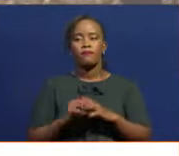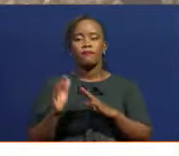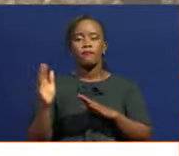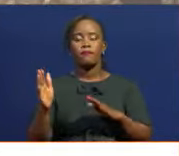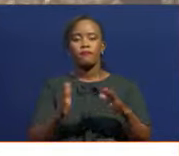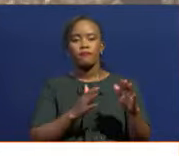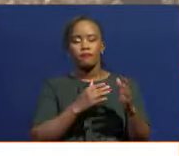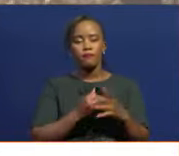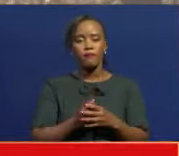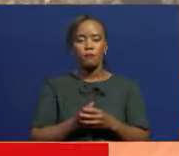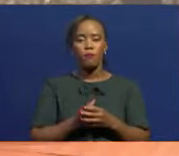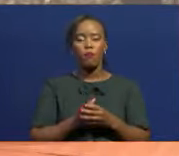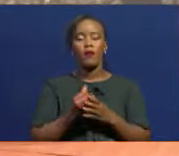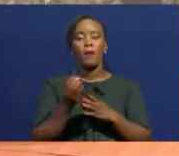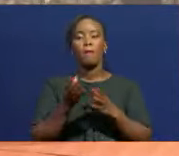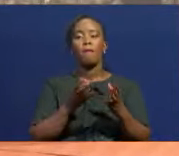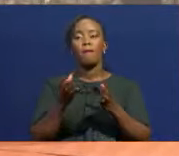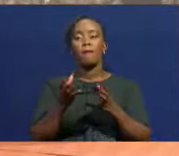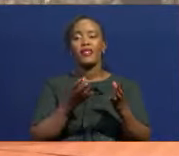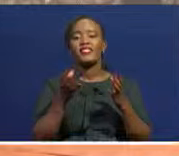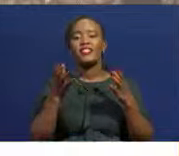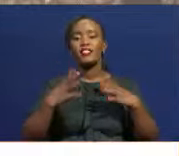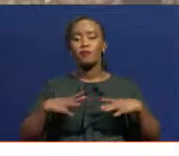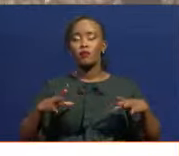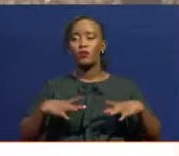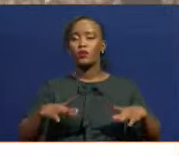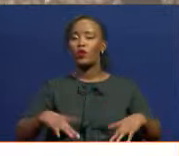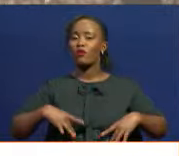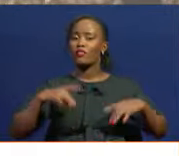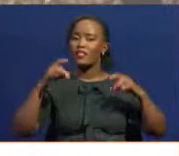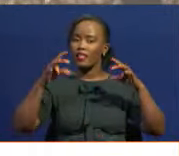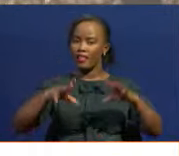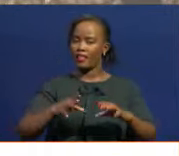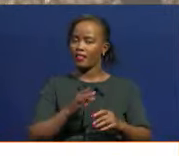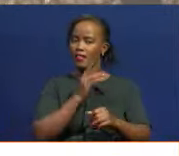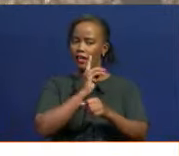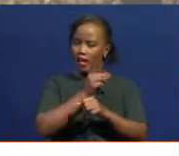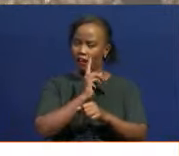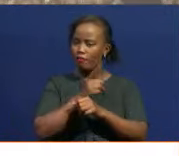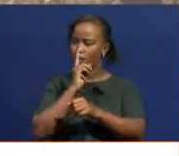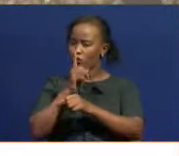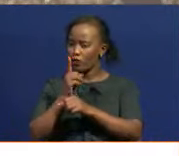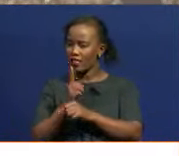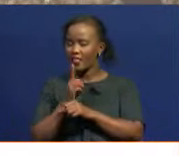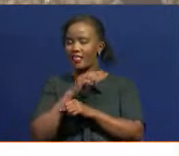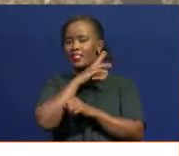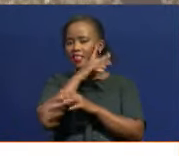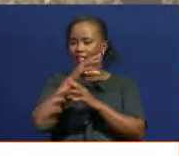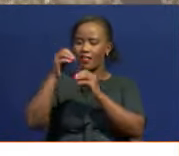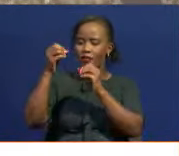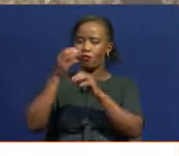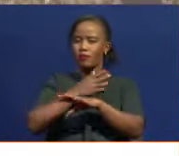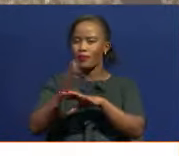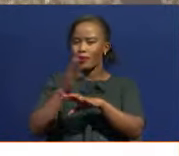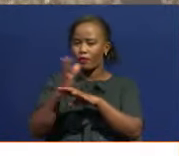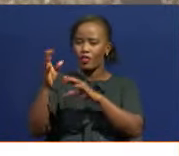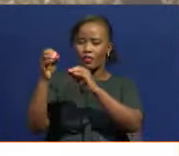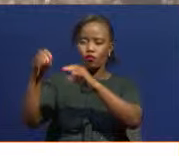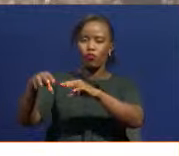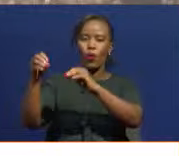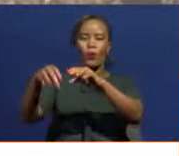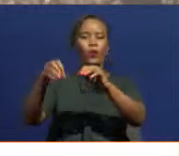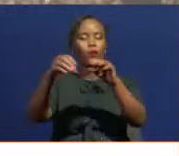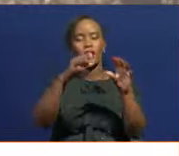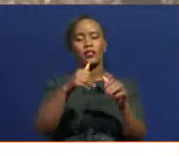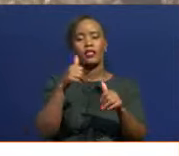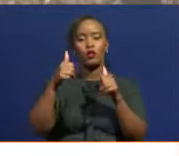Residents and traders of Kitengela have been cautioned against littering and irresponsible waste disposal, which is not only harmful to